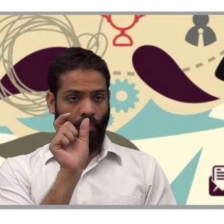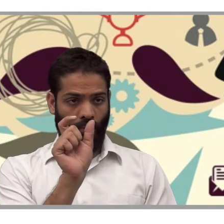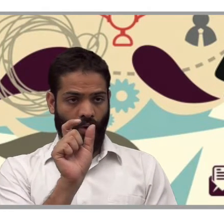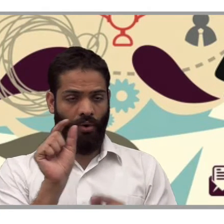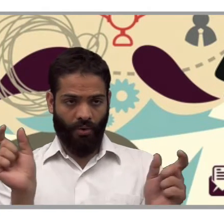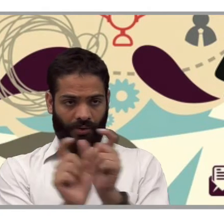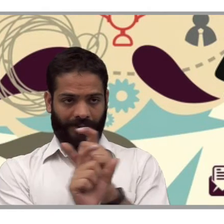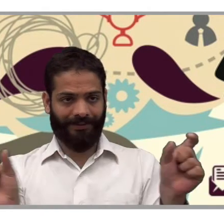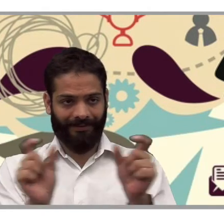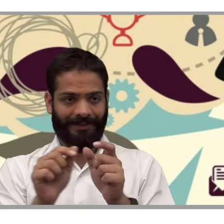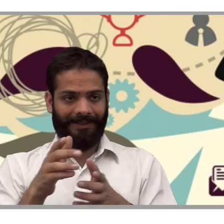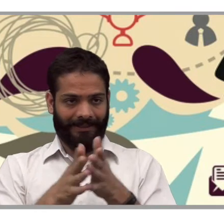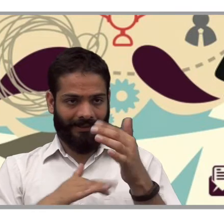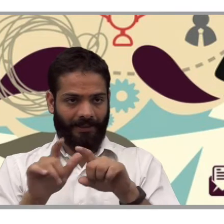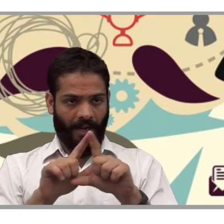he clever